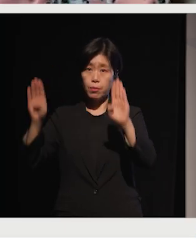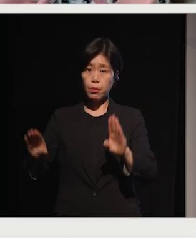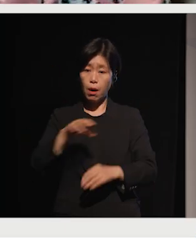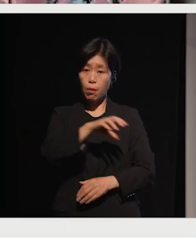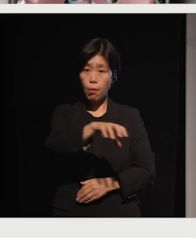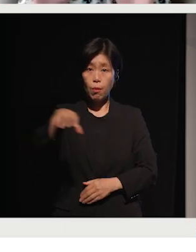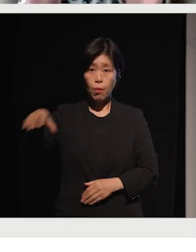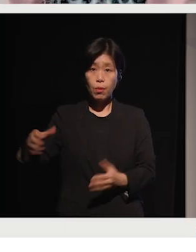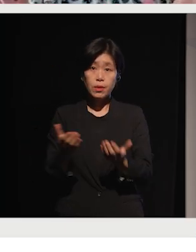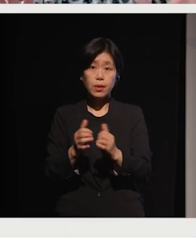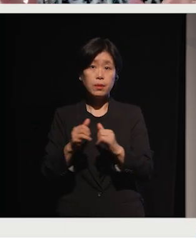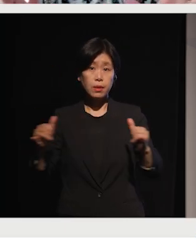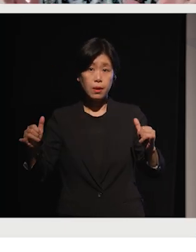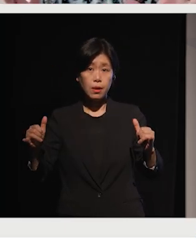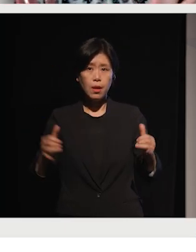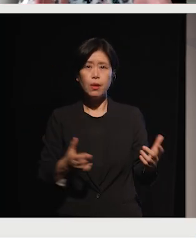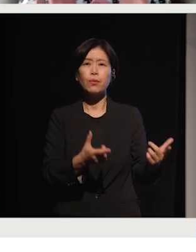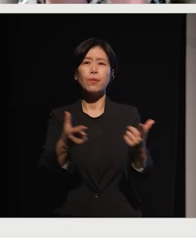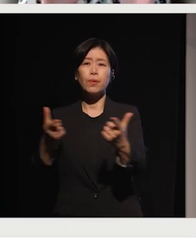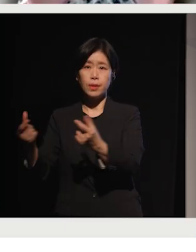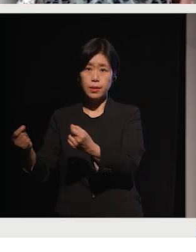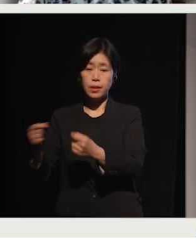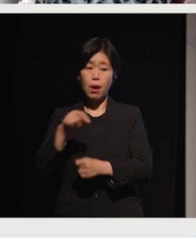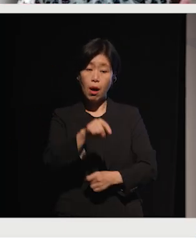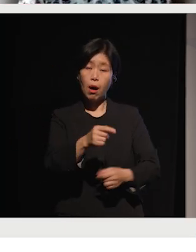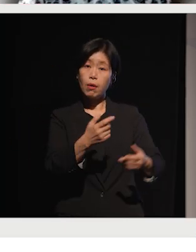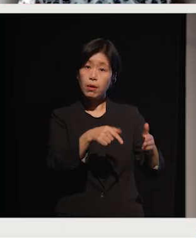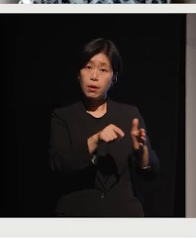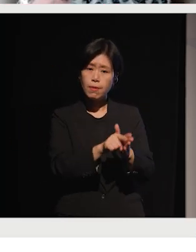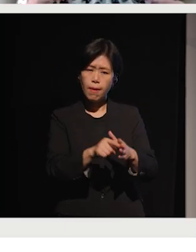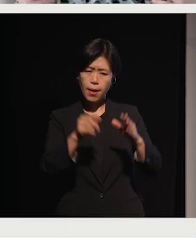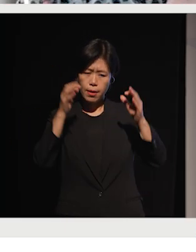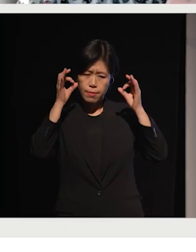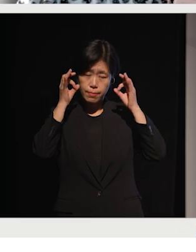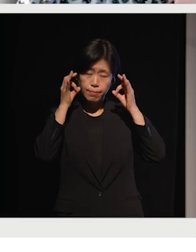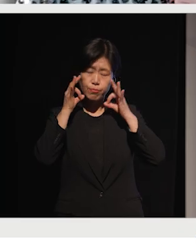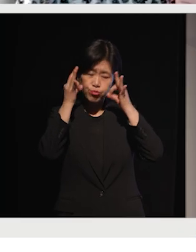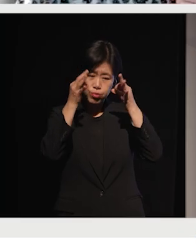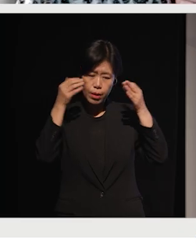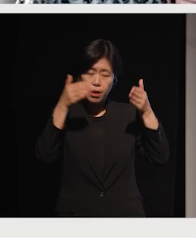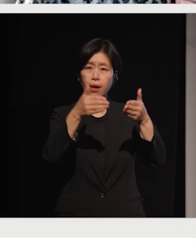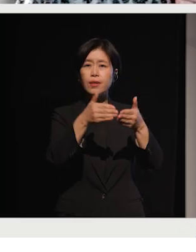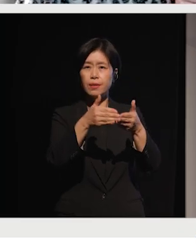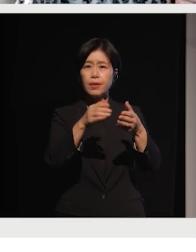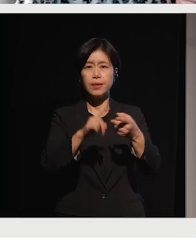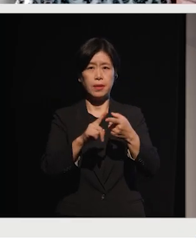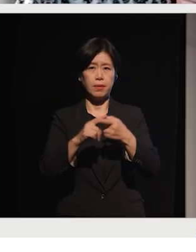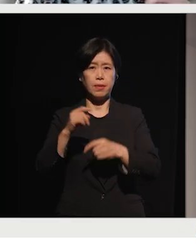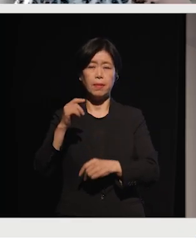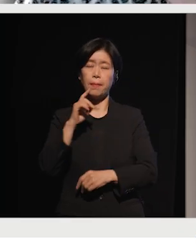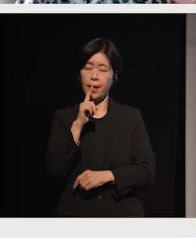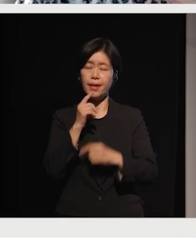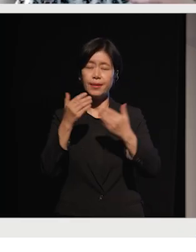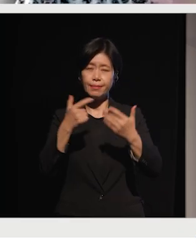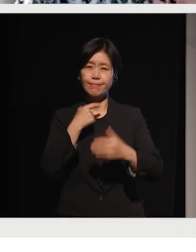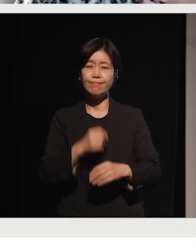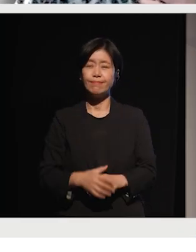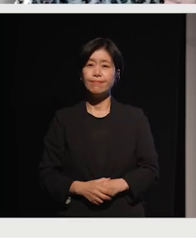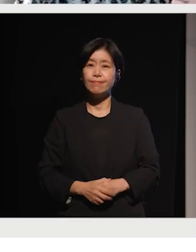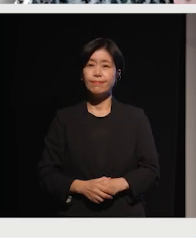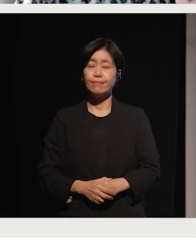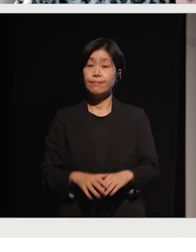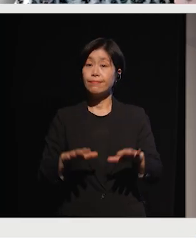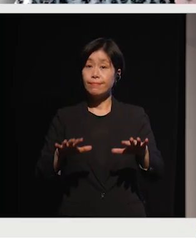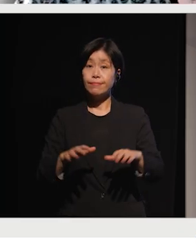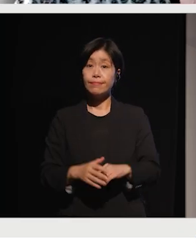need colleagues from all of our museums, all departments, to be prioritizing accessibility. And now I'm going to talk about